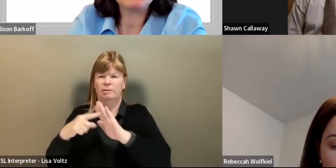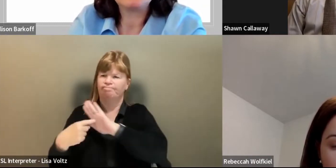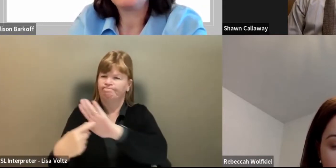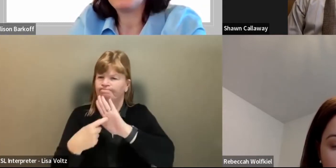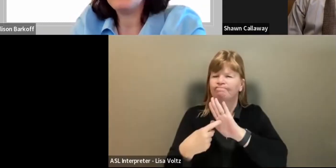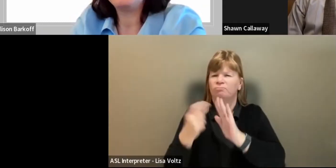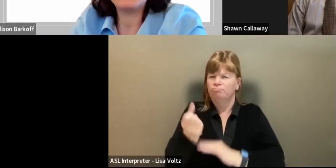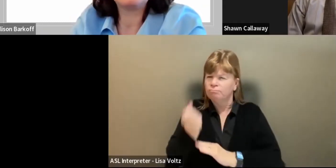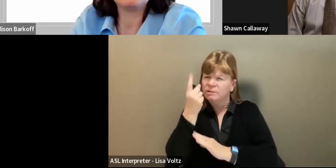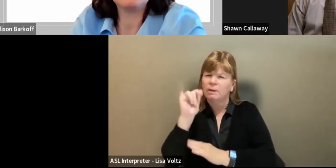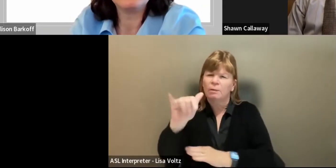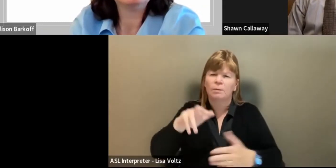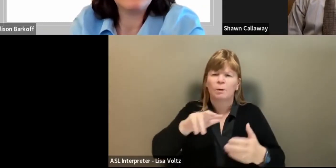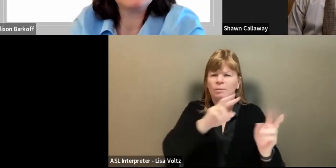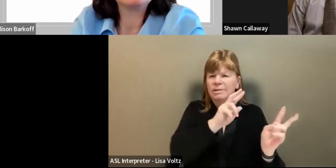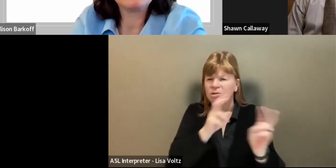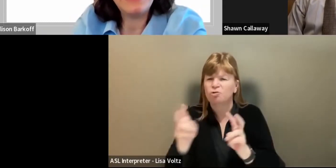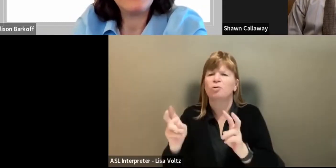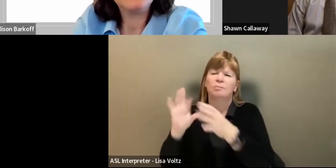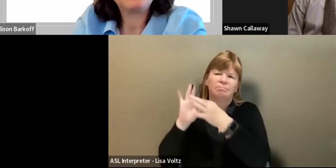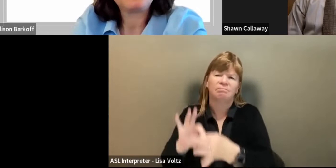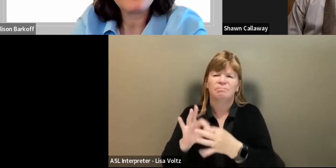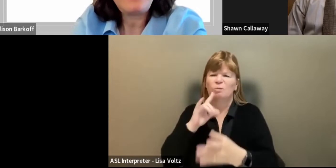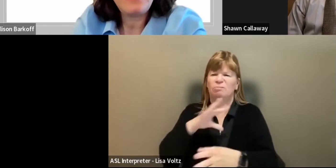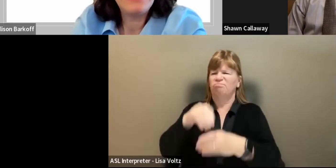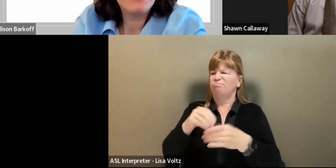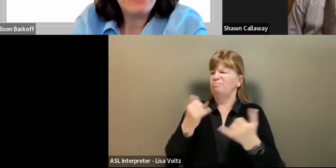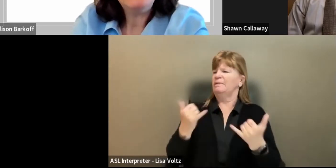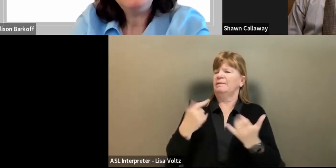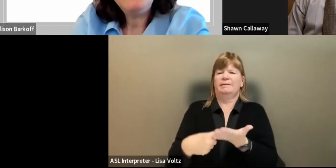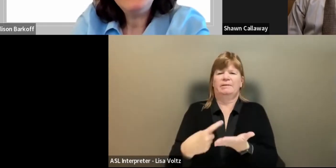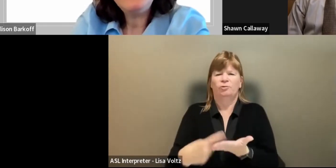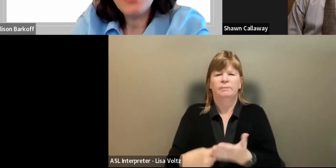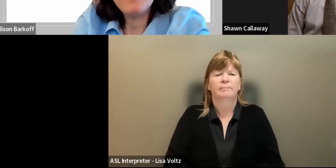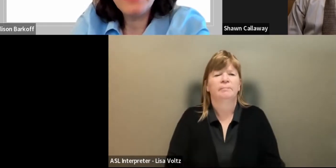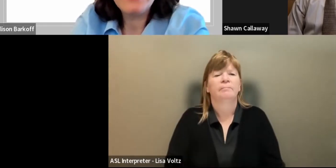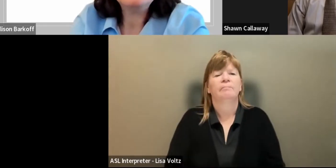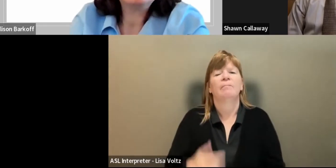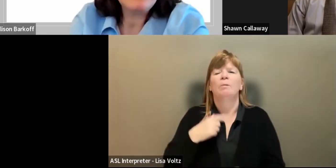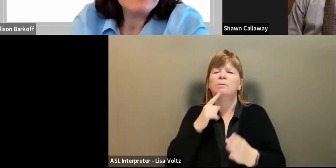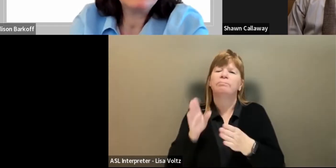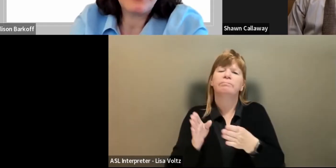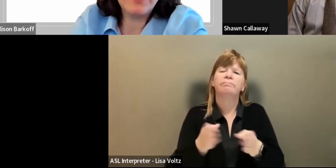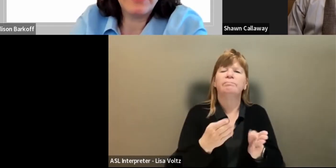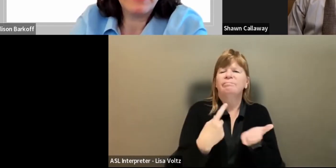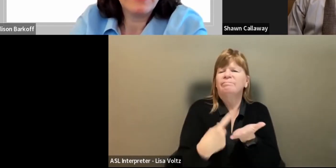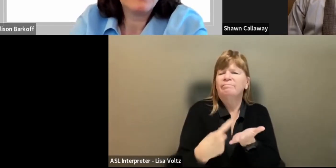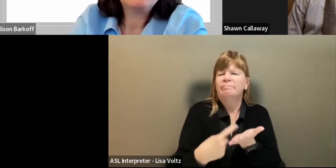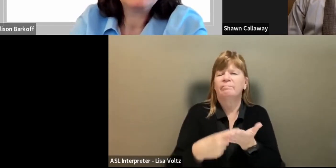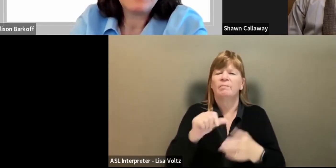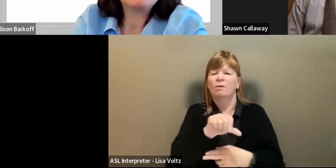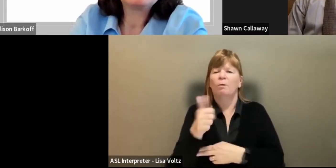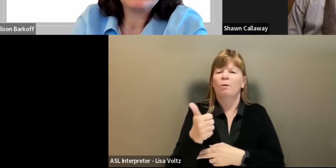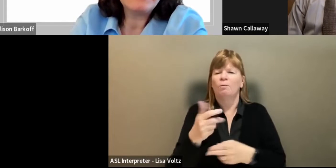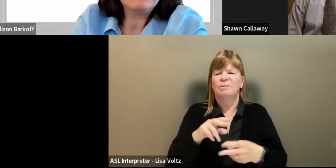those issues will be woven into sessions today. I want to pivot and talk about a second priority,